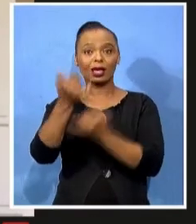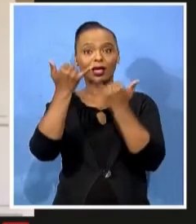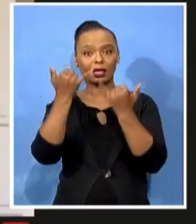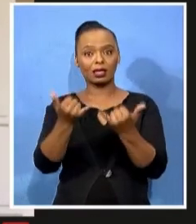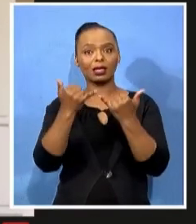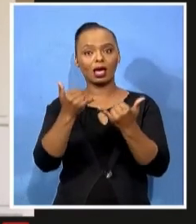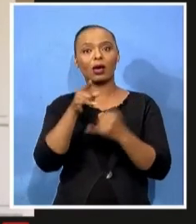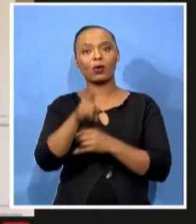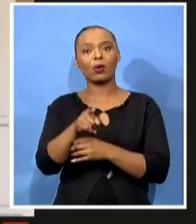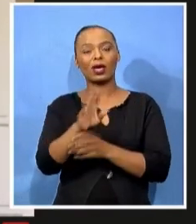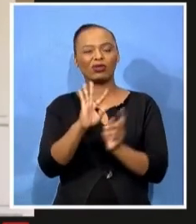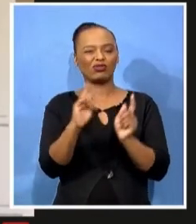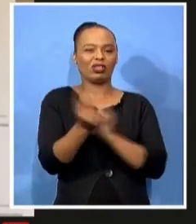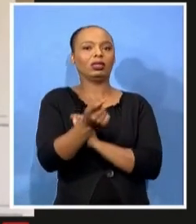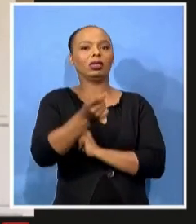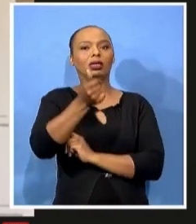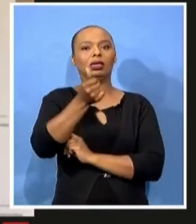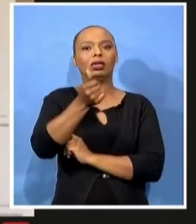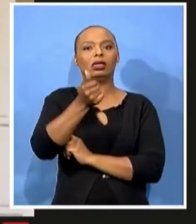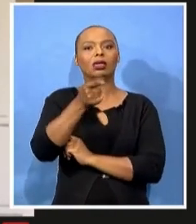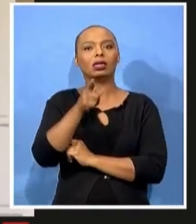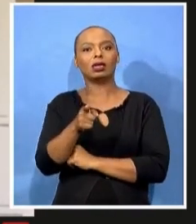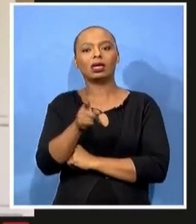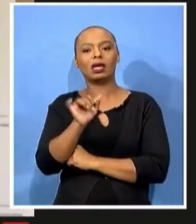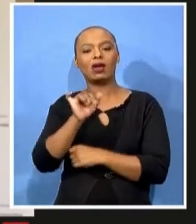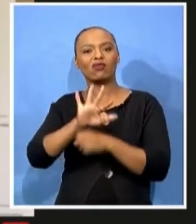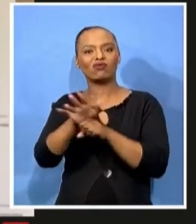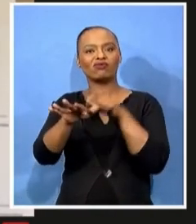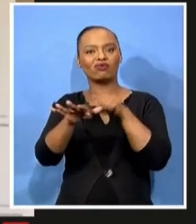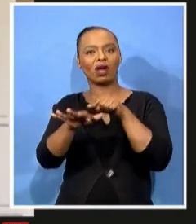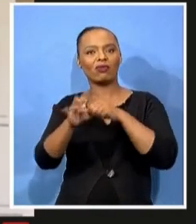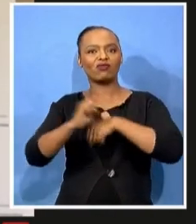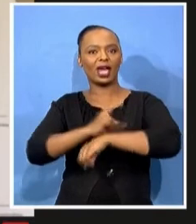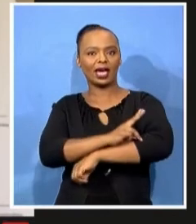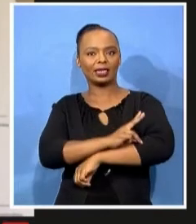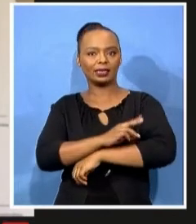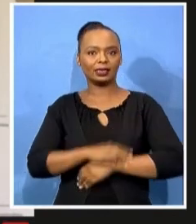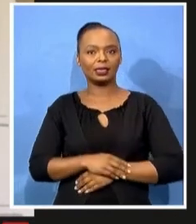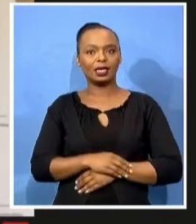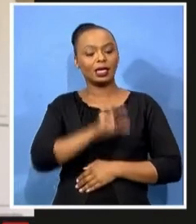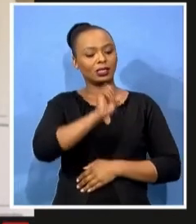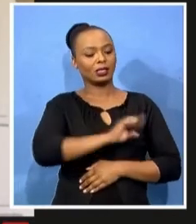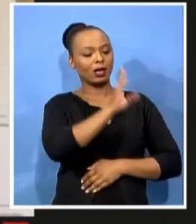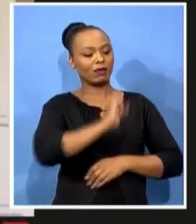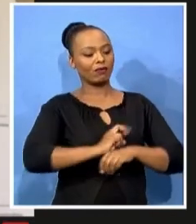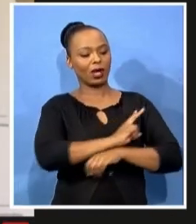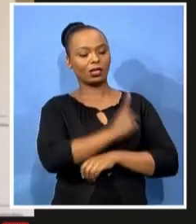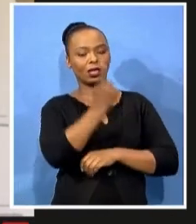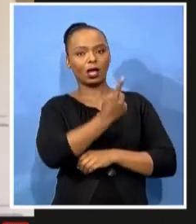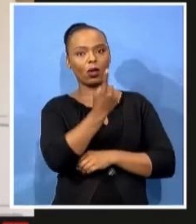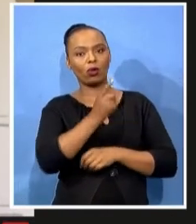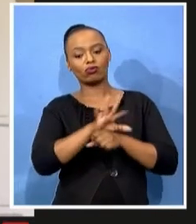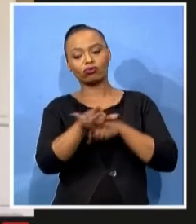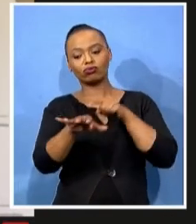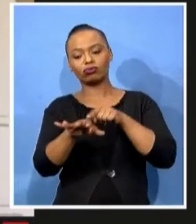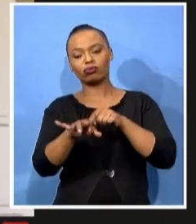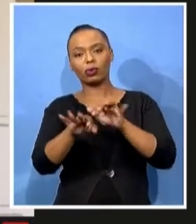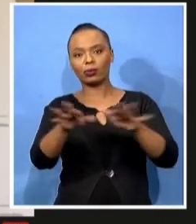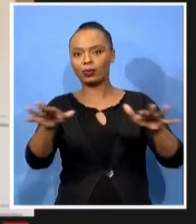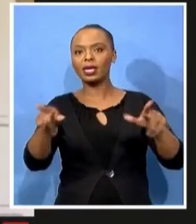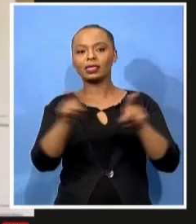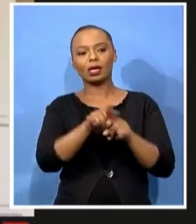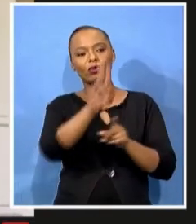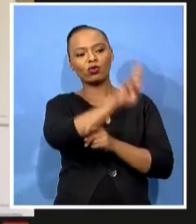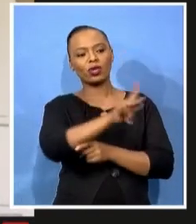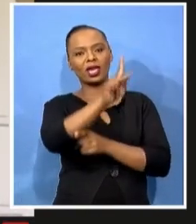virus. Now, this is not only a South African phenomenon. We've seen a similar thing has happened in the UK. We've seen it in Brazil